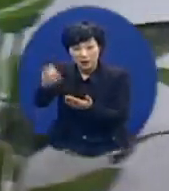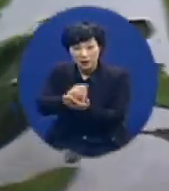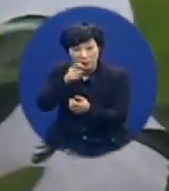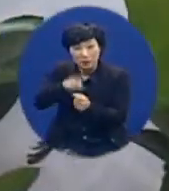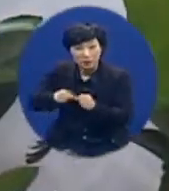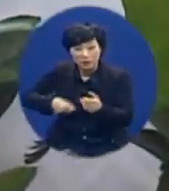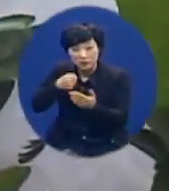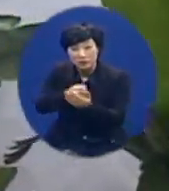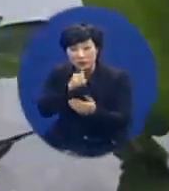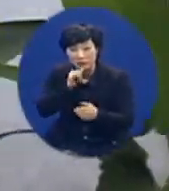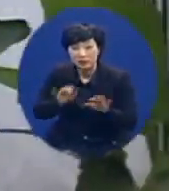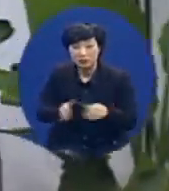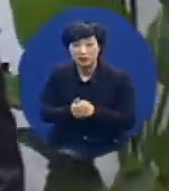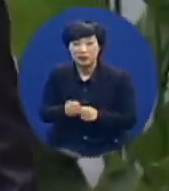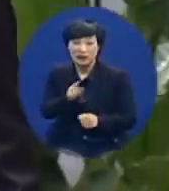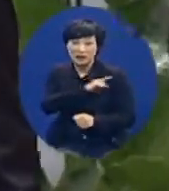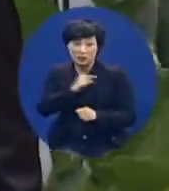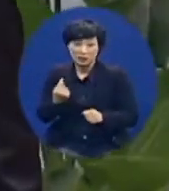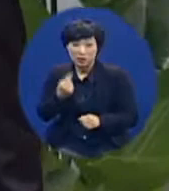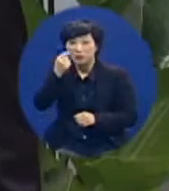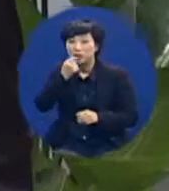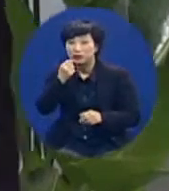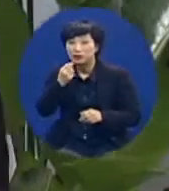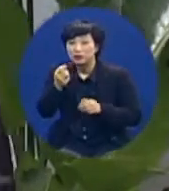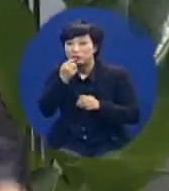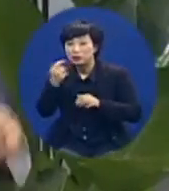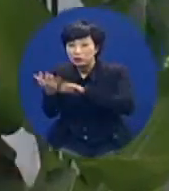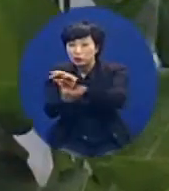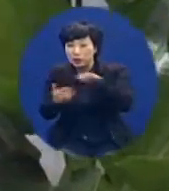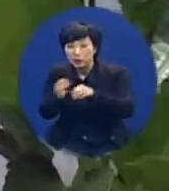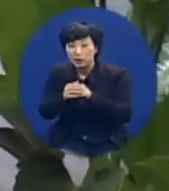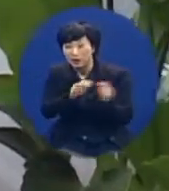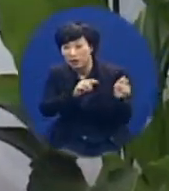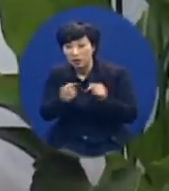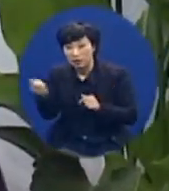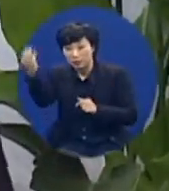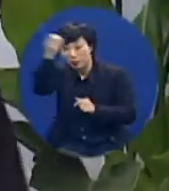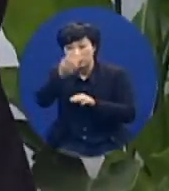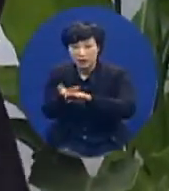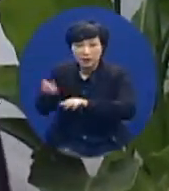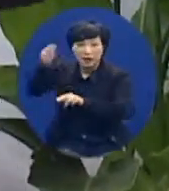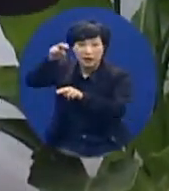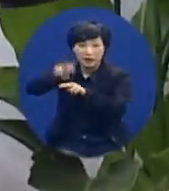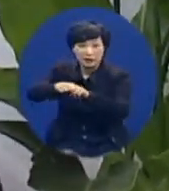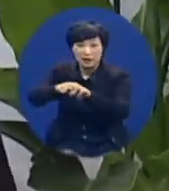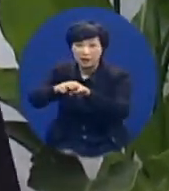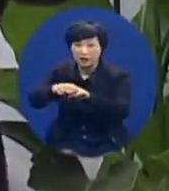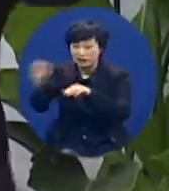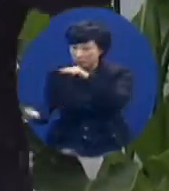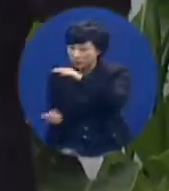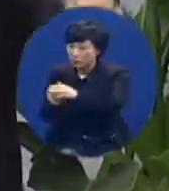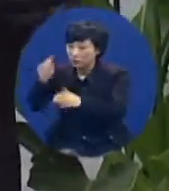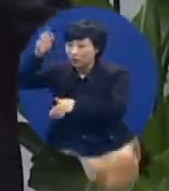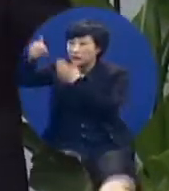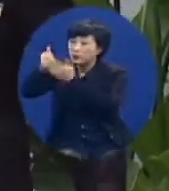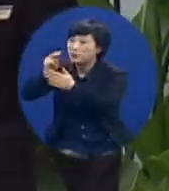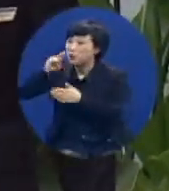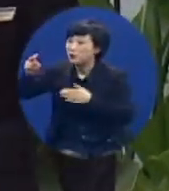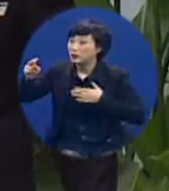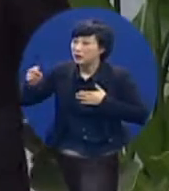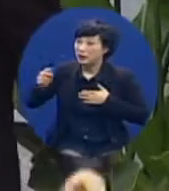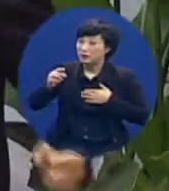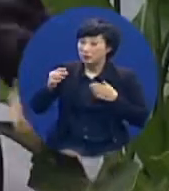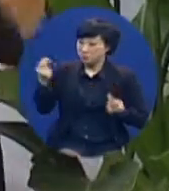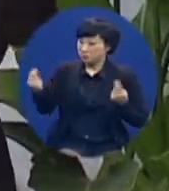cloud and challenged God, saying that he would be like God. And